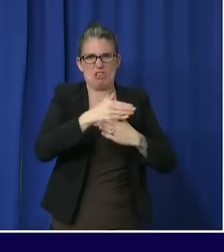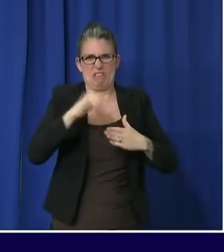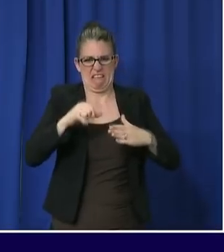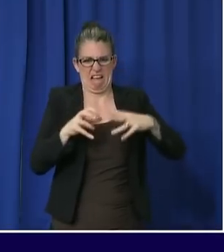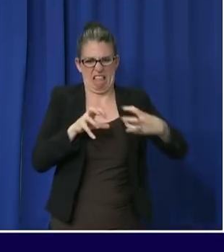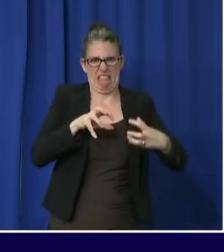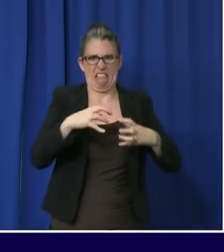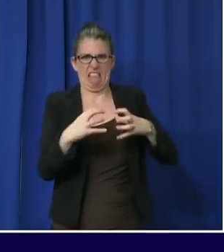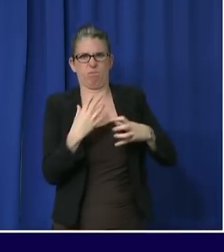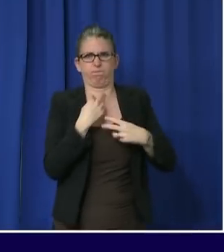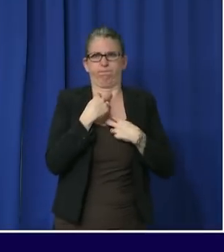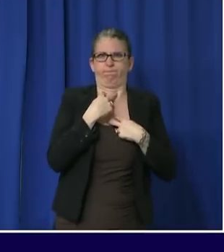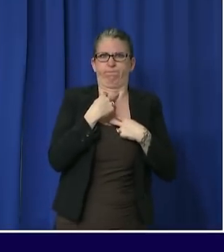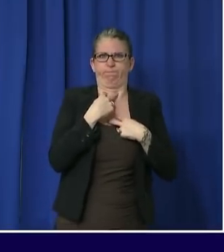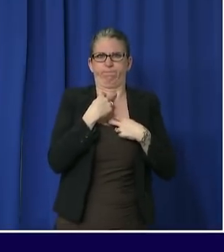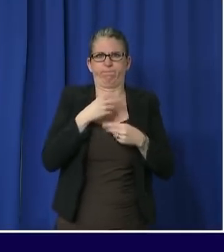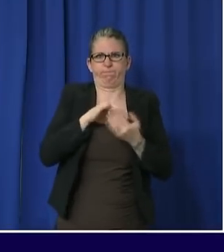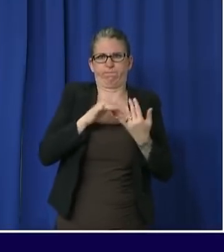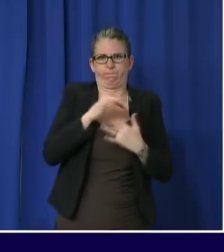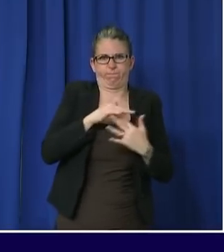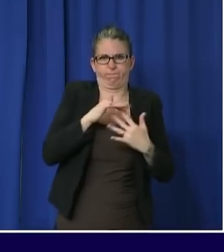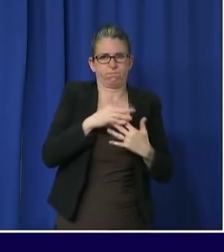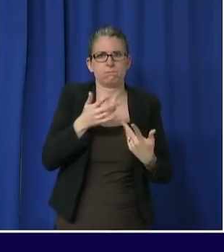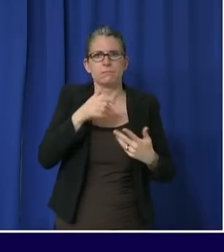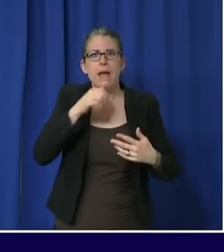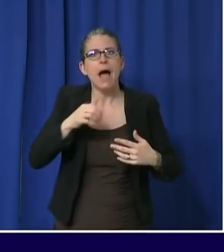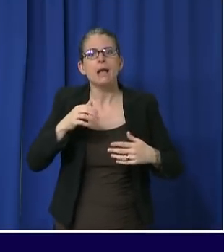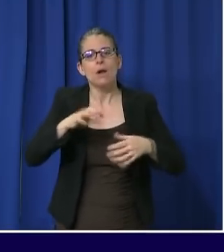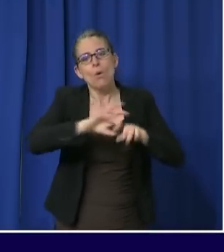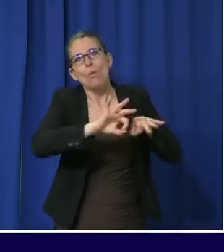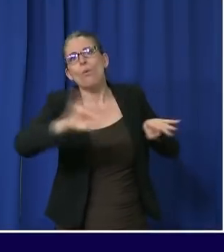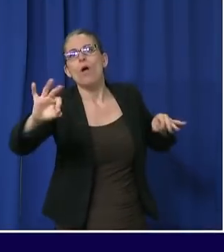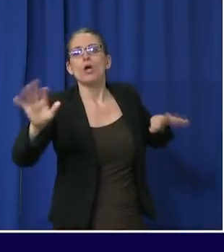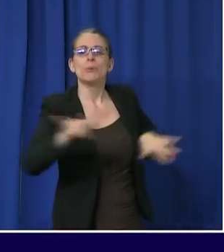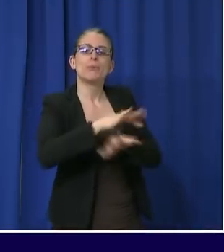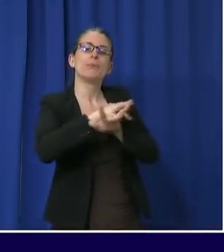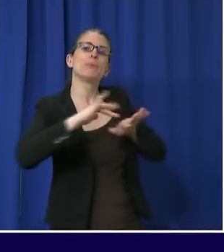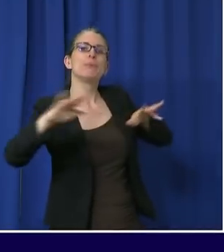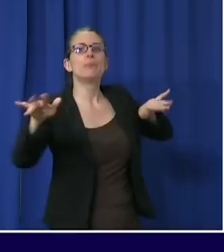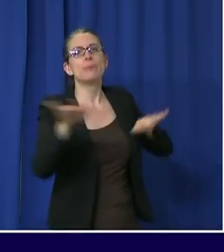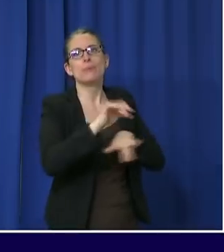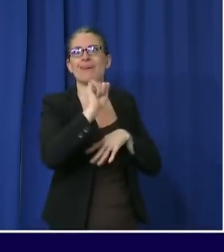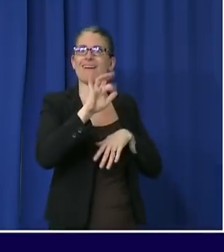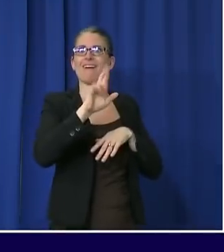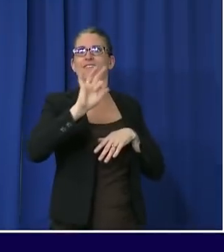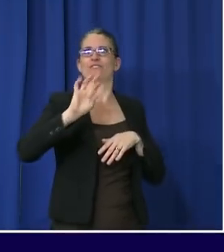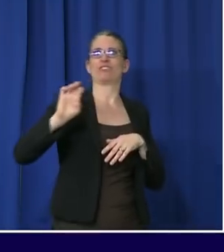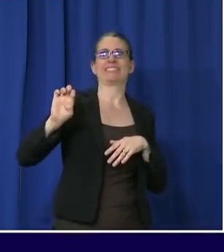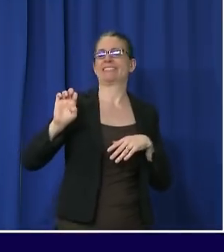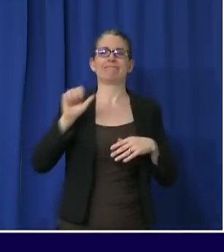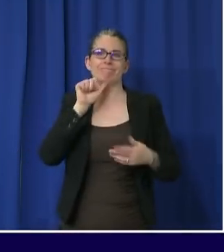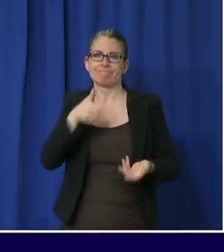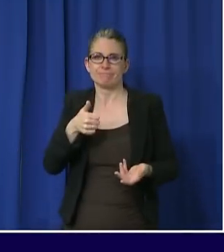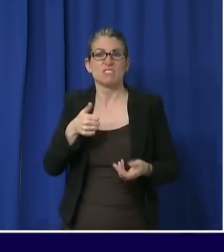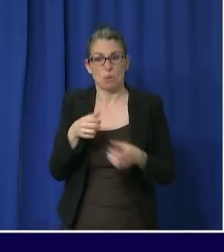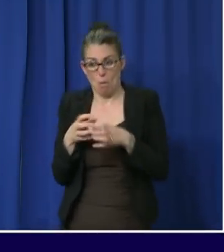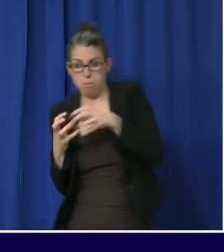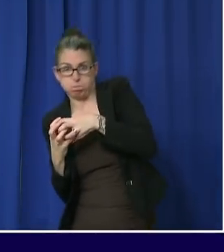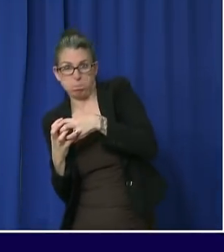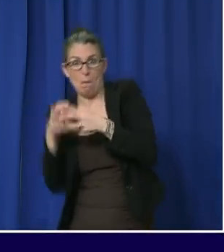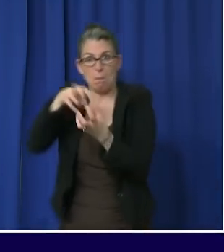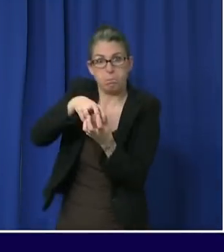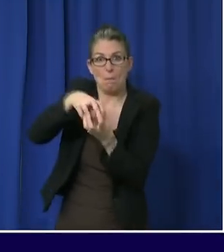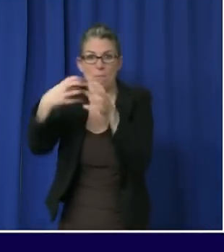been some amount of stasis in the number of new cases that have been reported at these facilities. The numbers have been